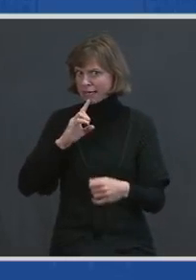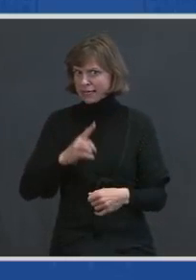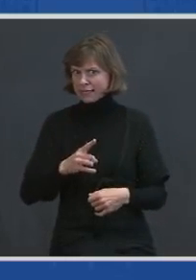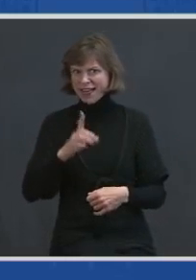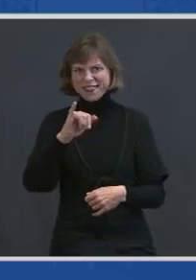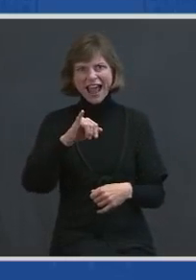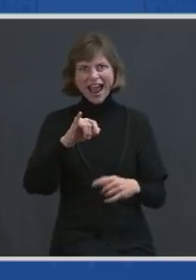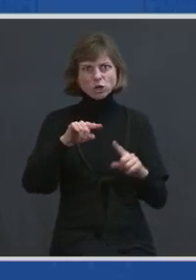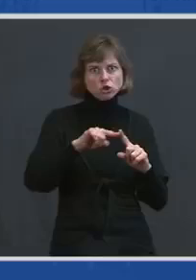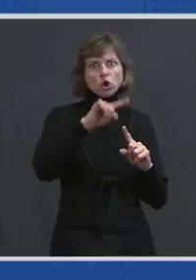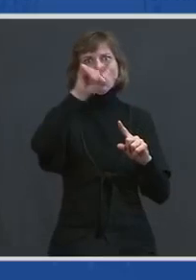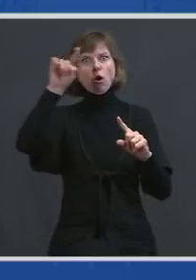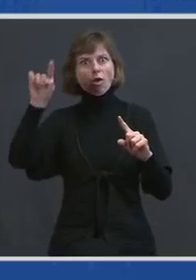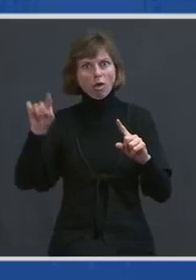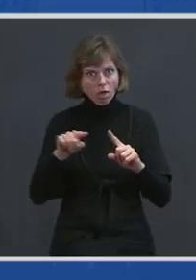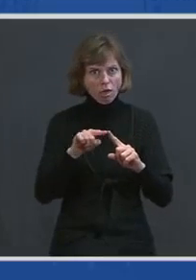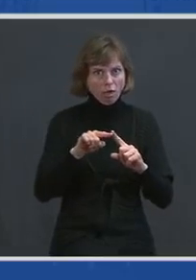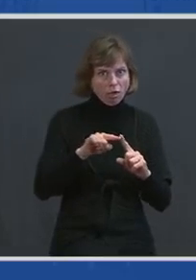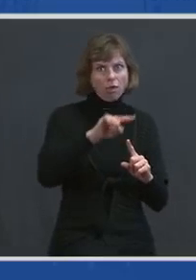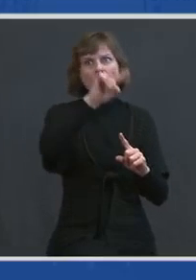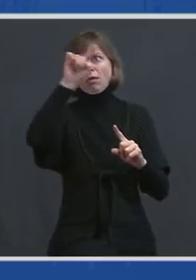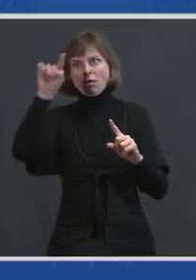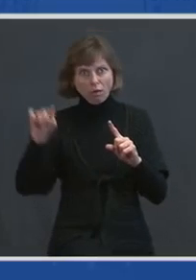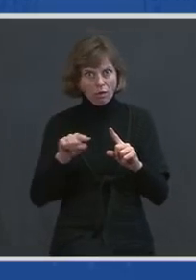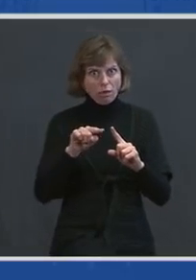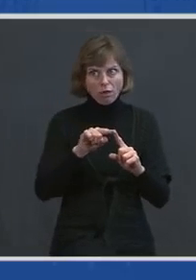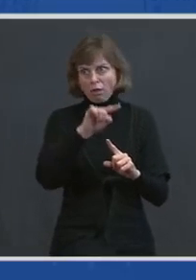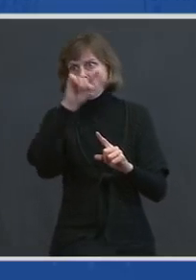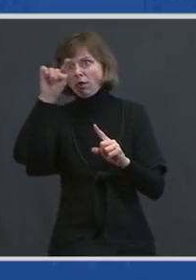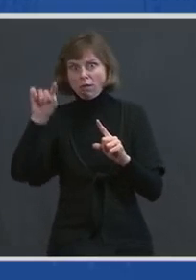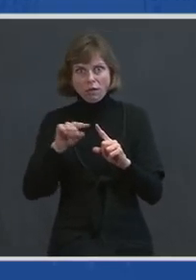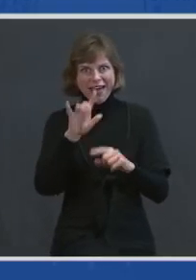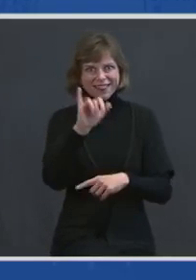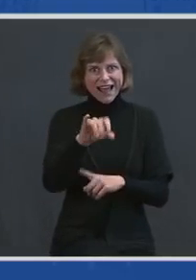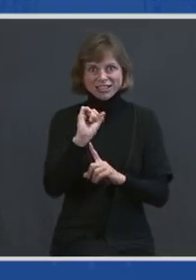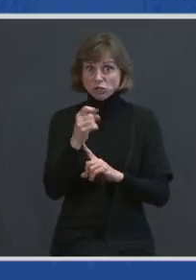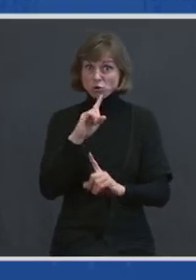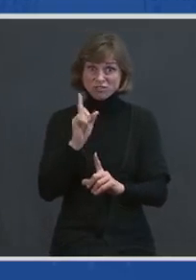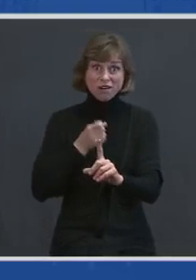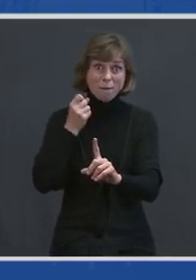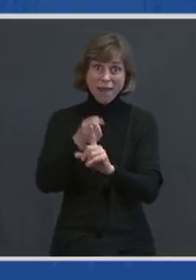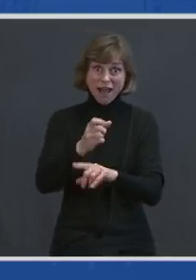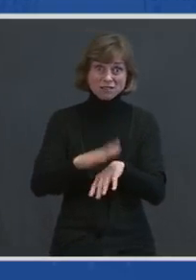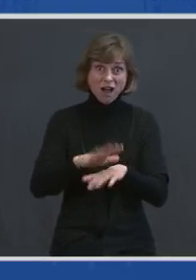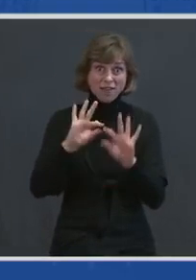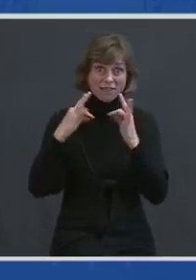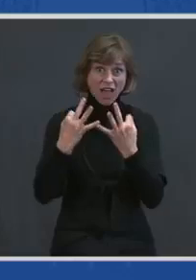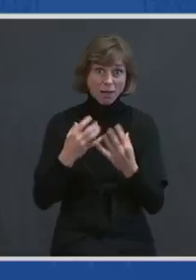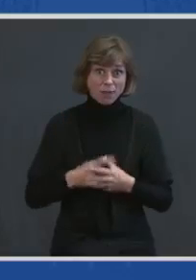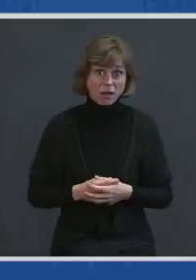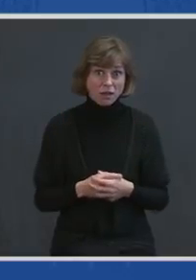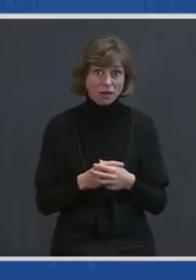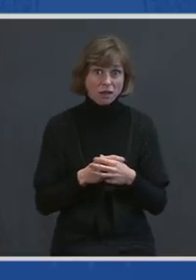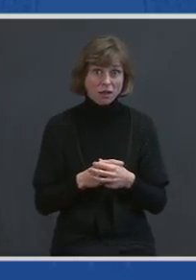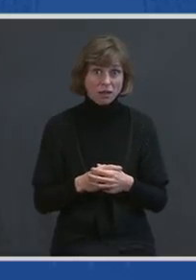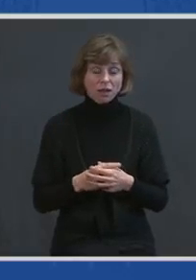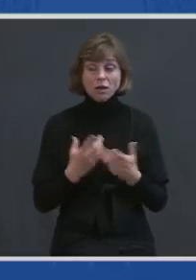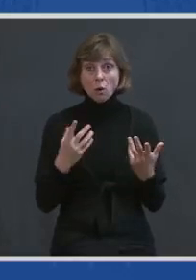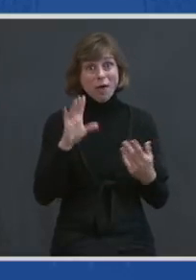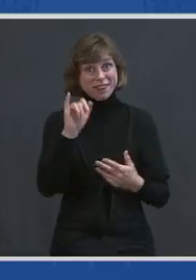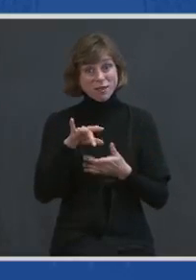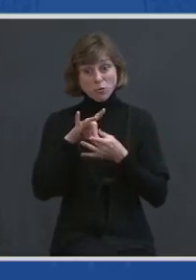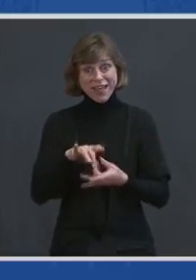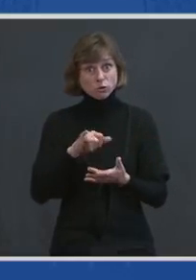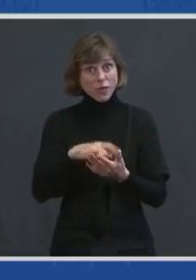circle of situations that have been impacting all of our families. So, you know, with that comes mental health,